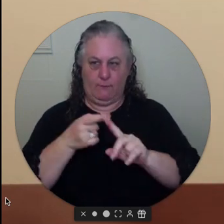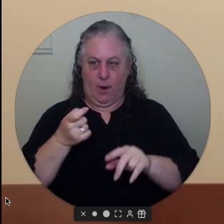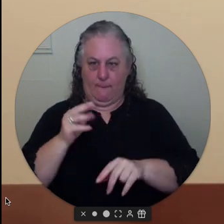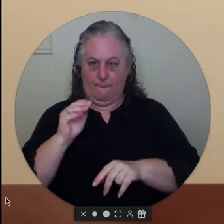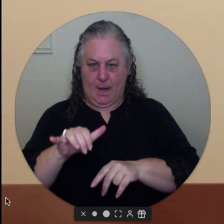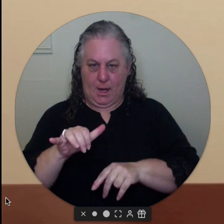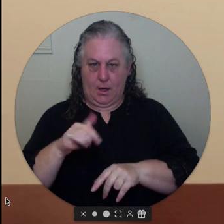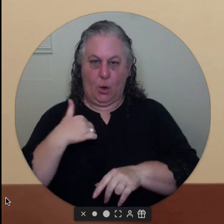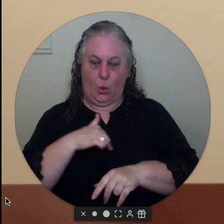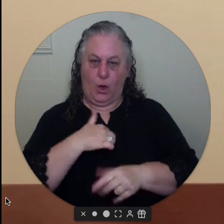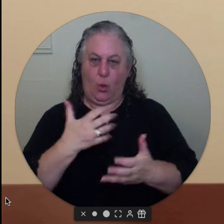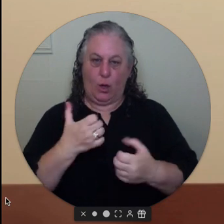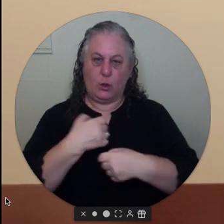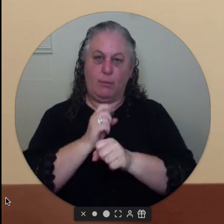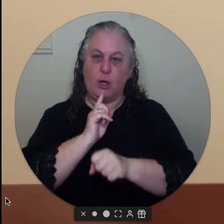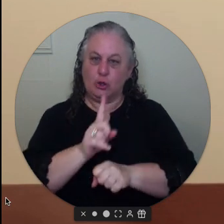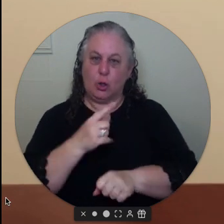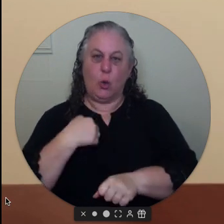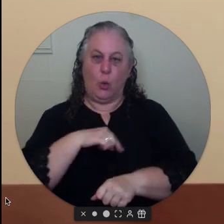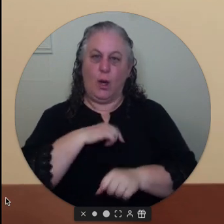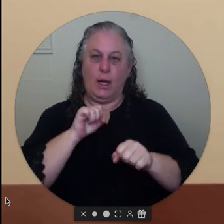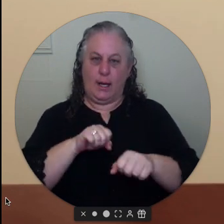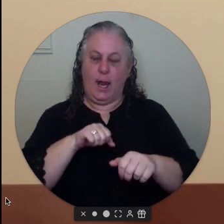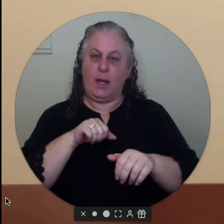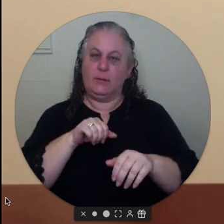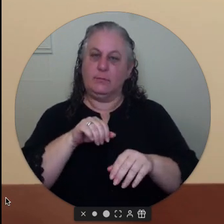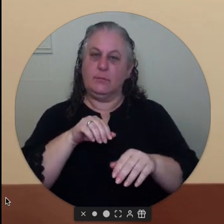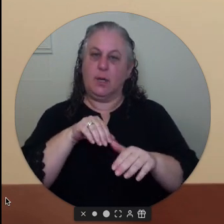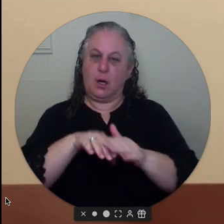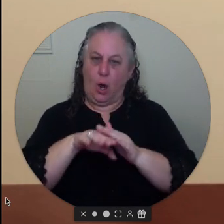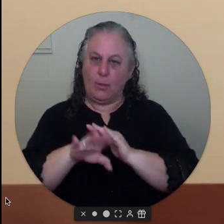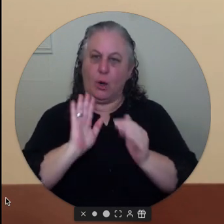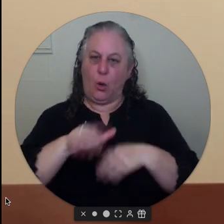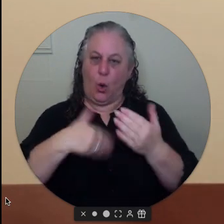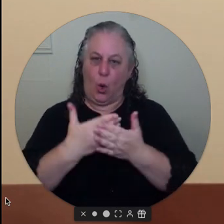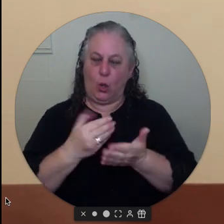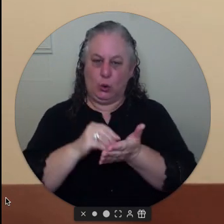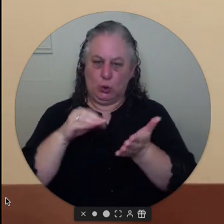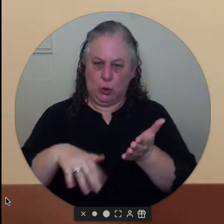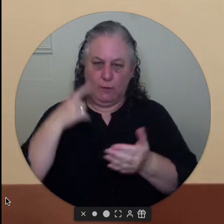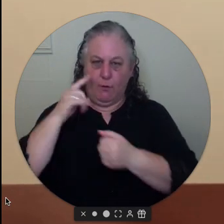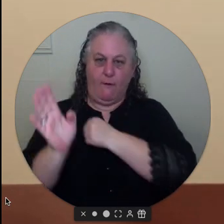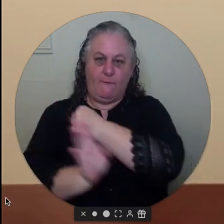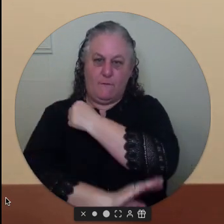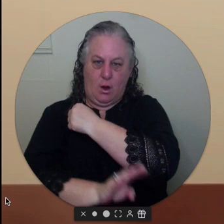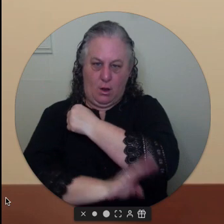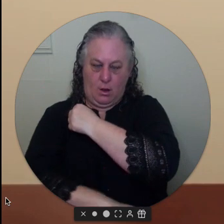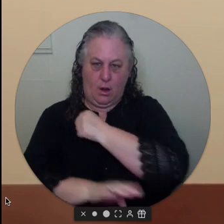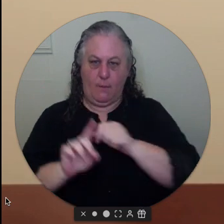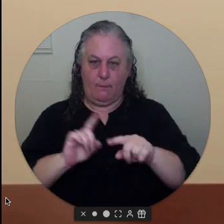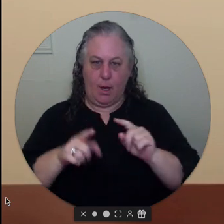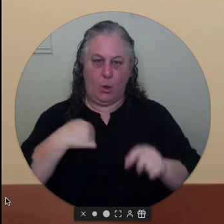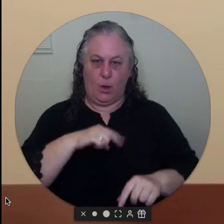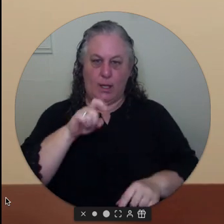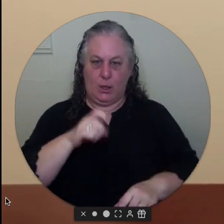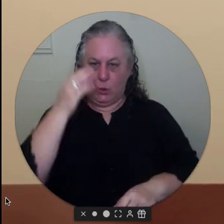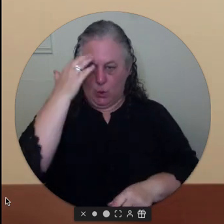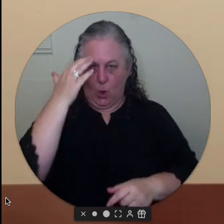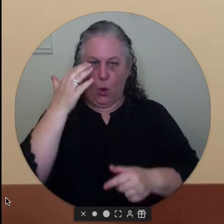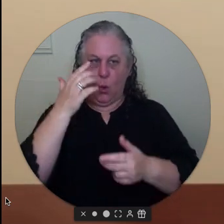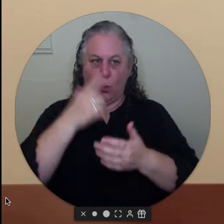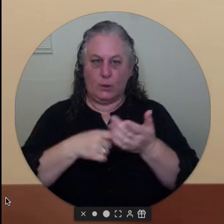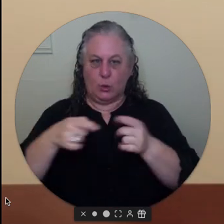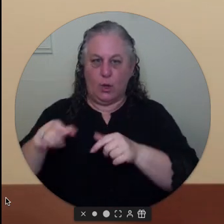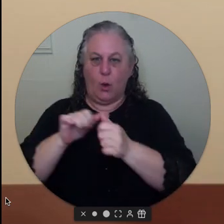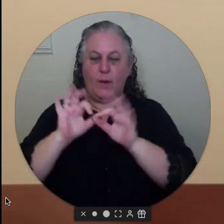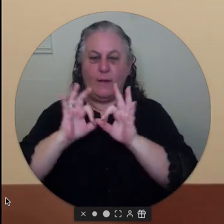We want to make sure we can accommodate all of our students in the fall, but we need to know what is going on with our families and